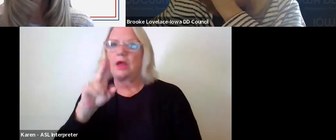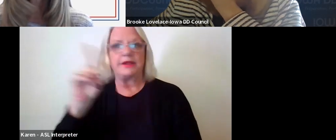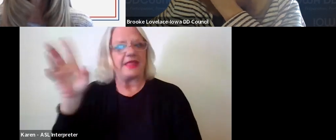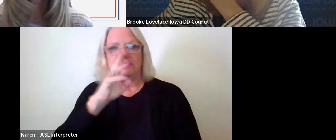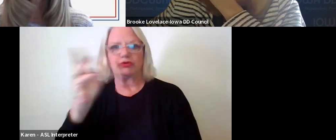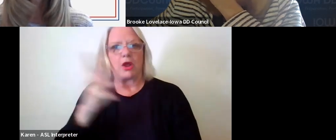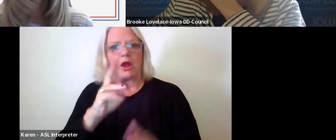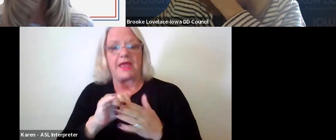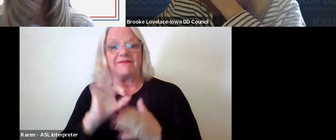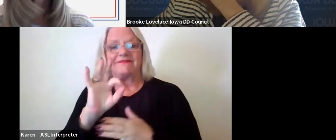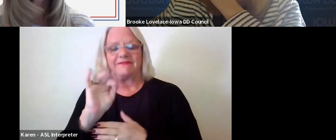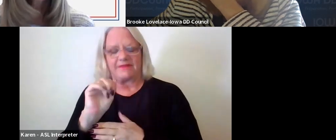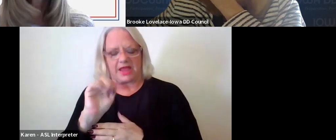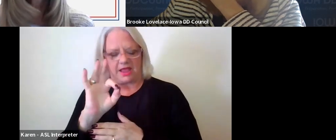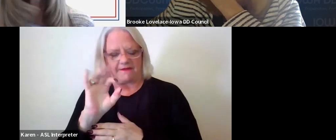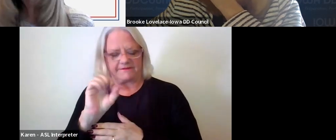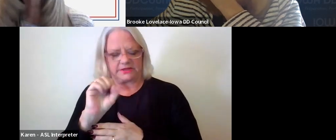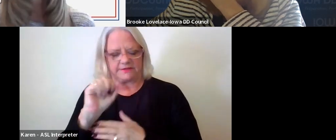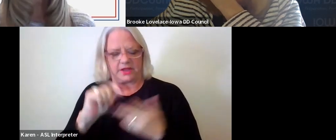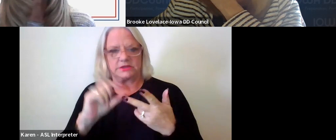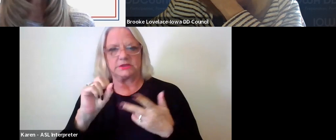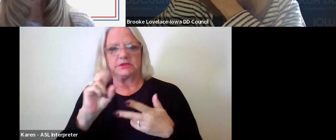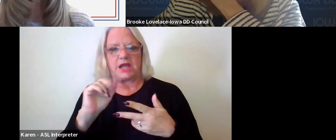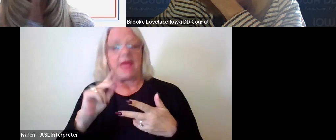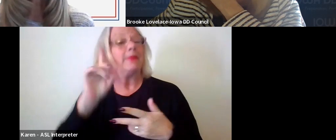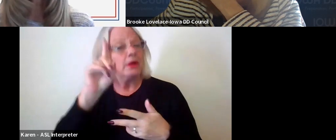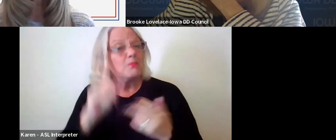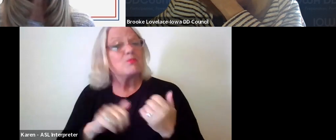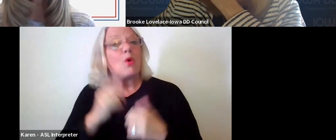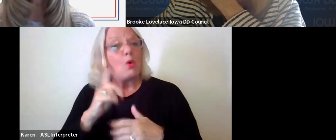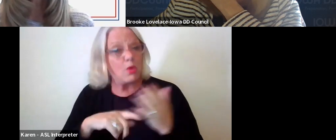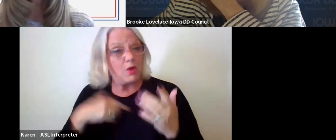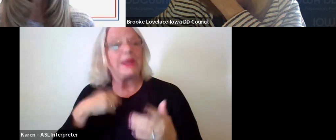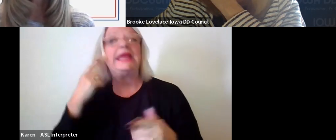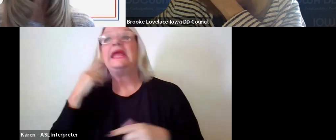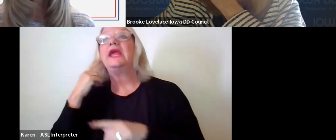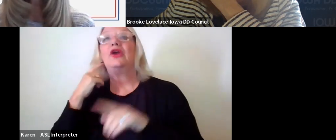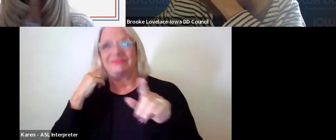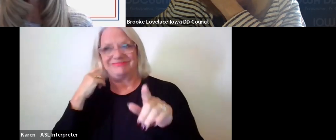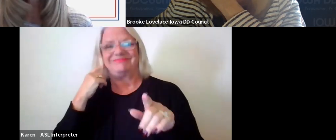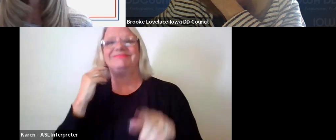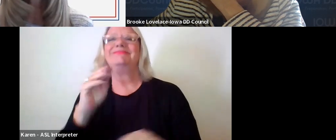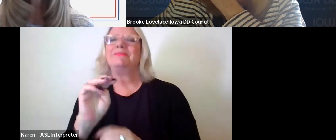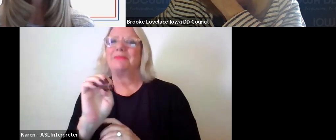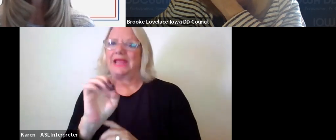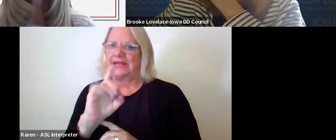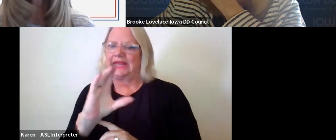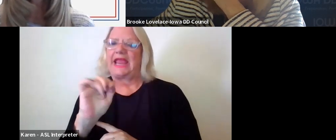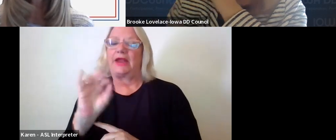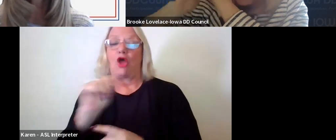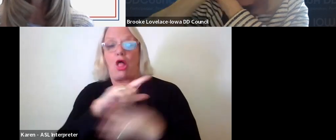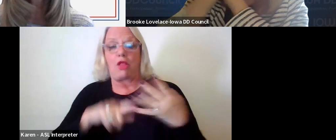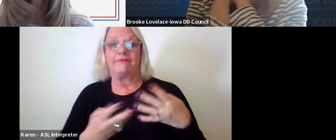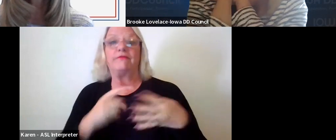FAFSA, SNAP, but most importantly, I think what we hear from a lot of people is really that Medicaid. So all four of those